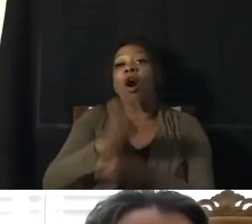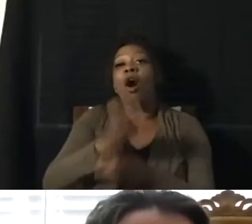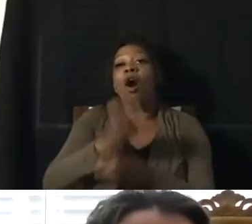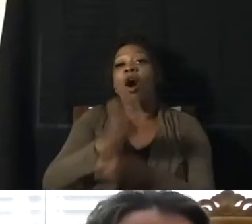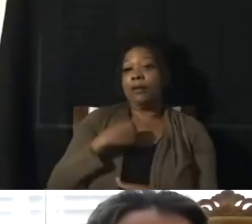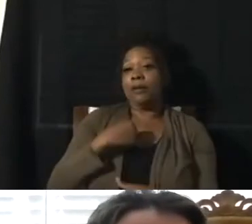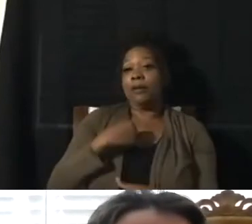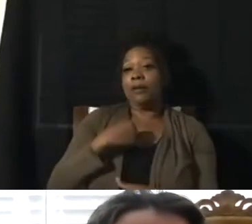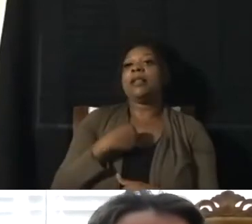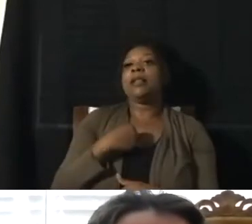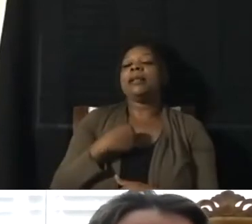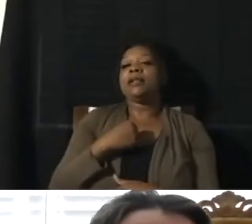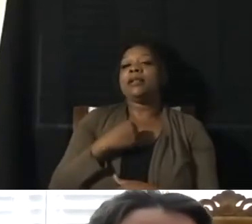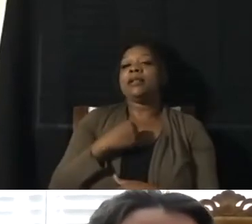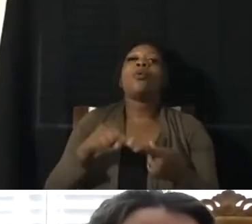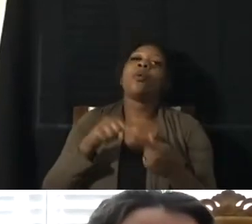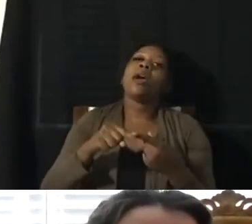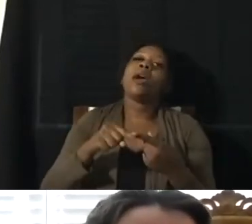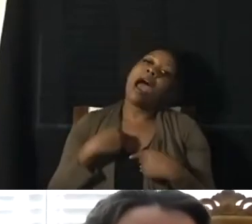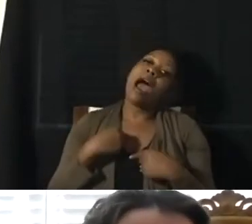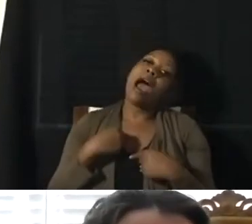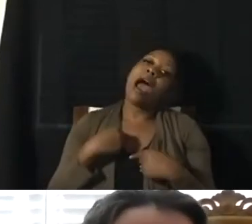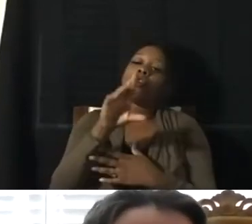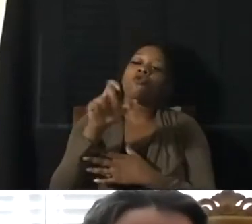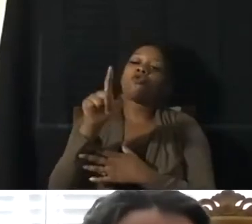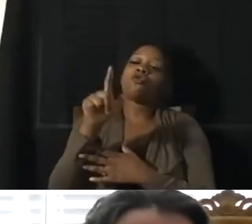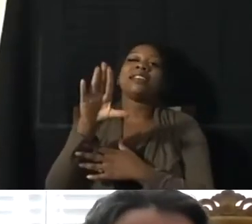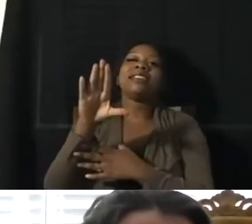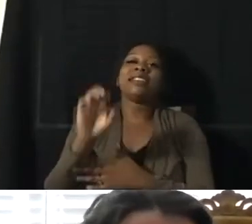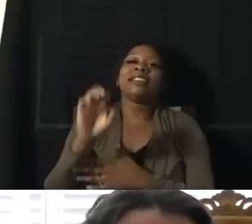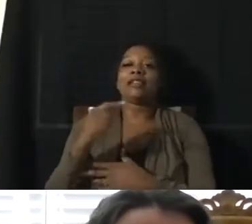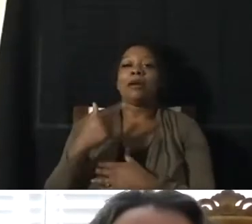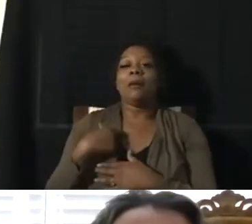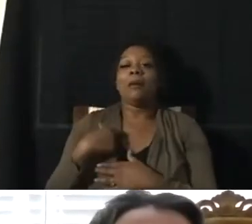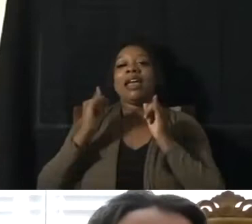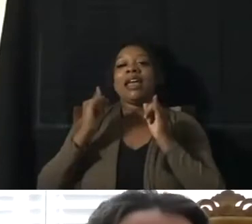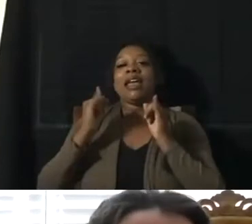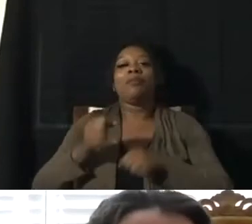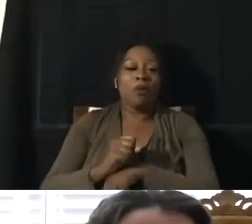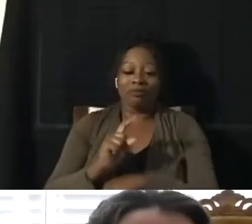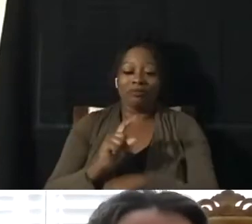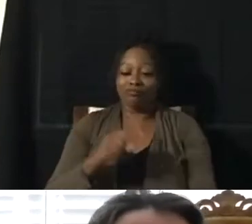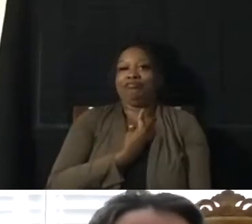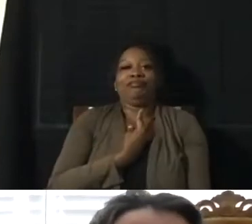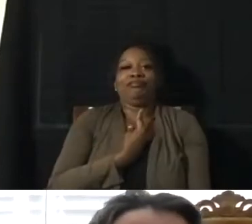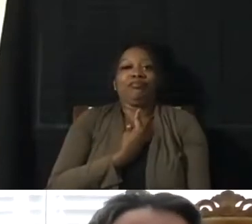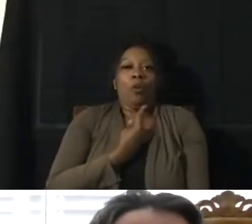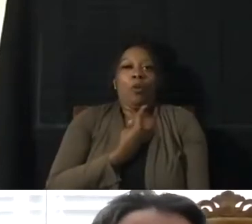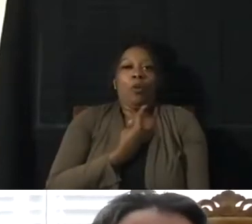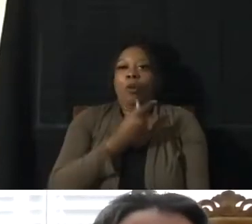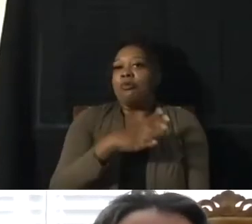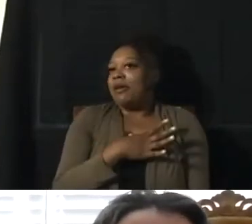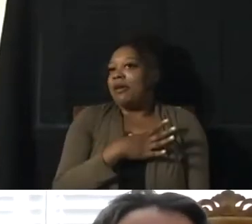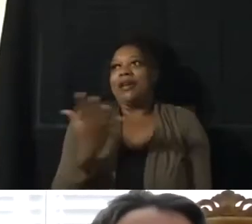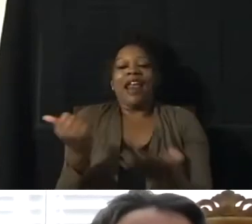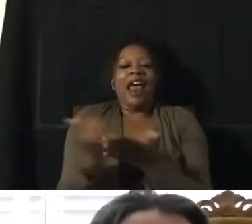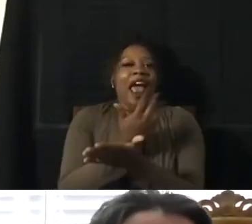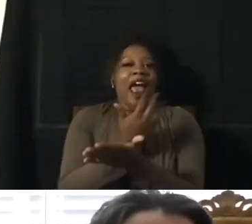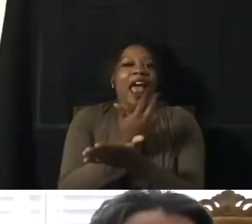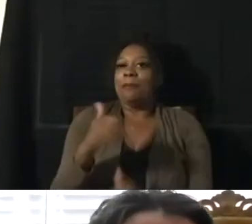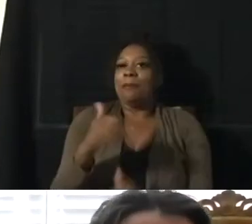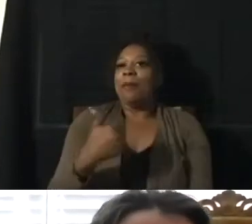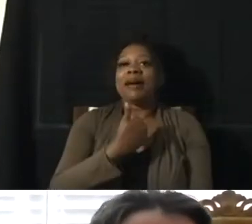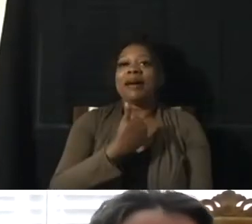was freelancing, because you're doing that all on your own. You're your own one woman everything. And going to events in